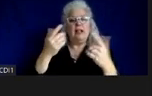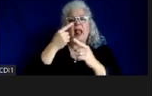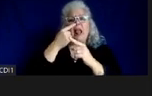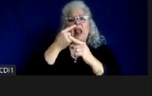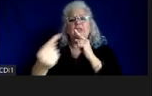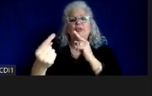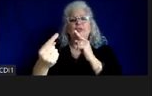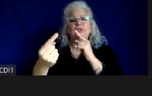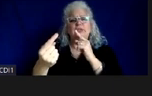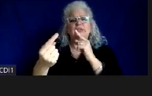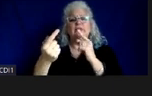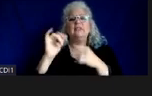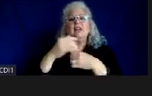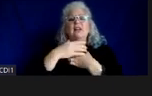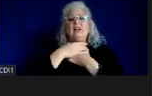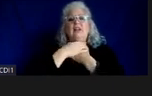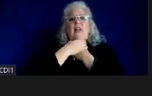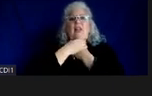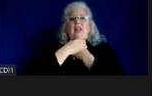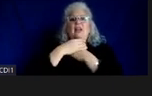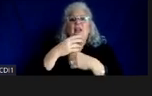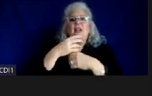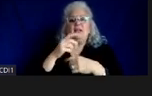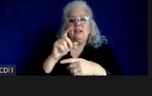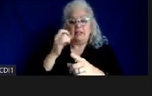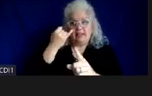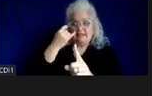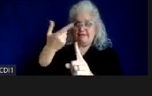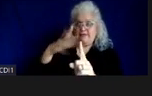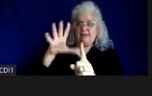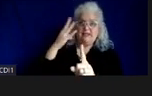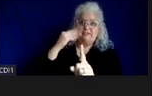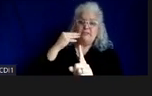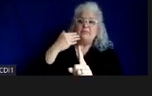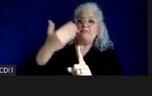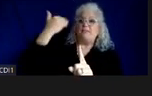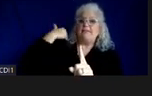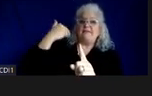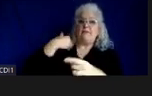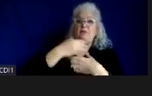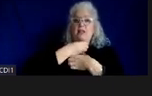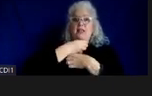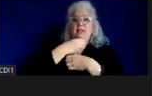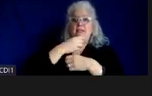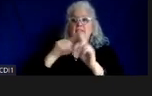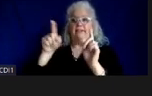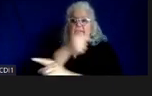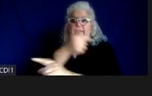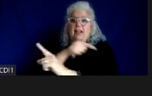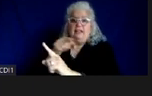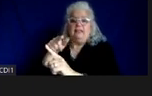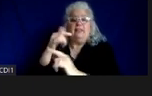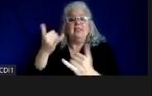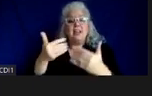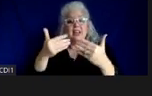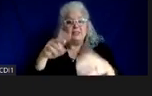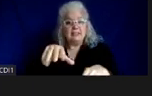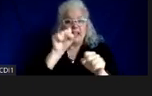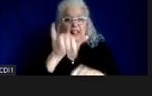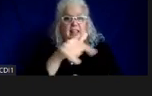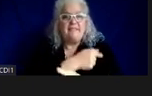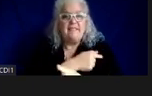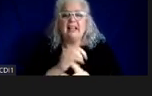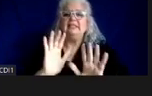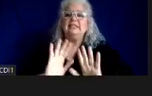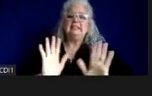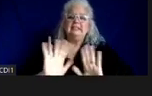take the vaccine. To figure out if it's safe for you, really make the best decisions for yourself that are